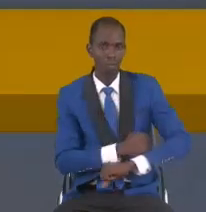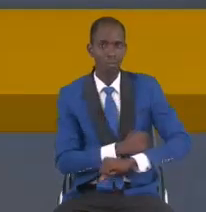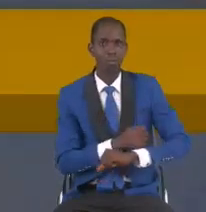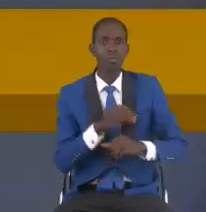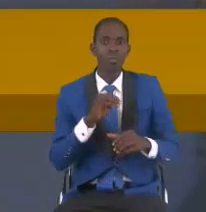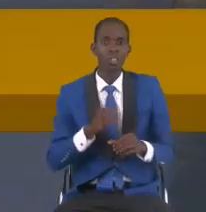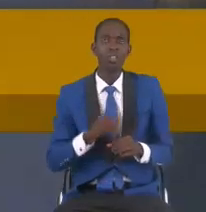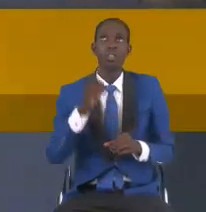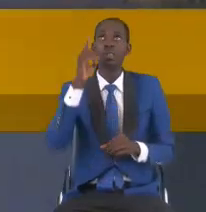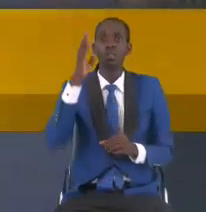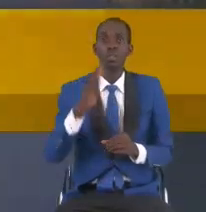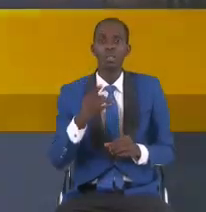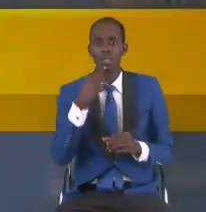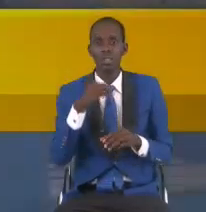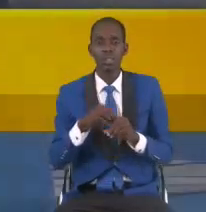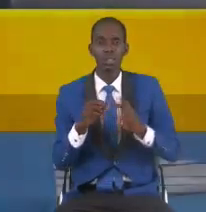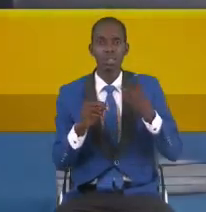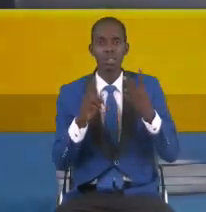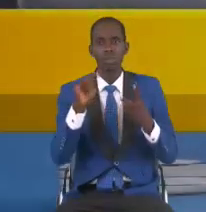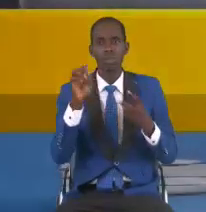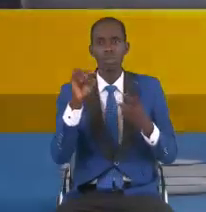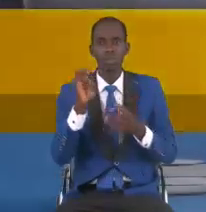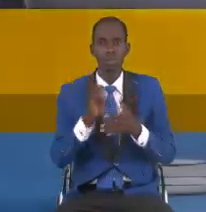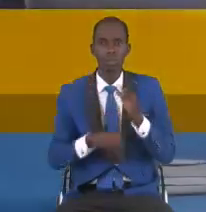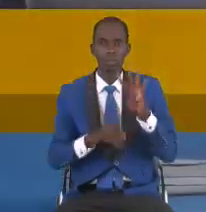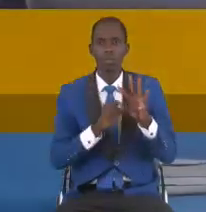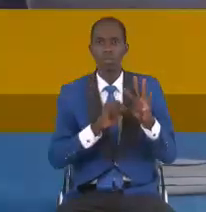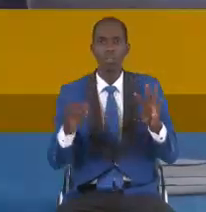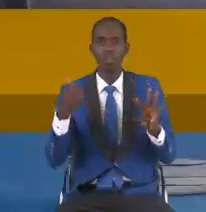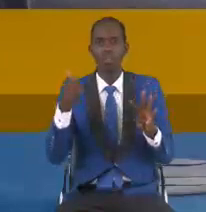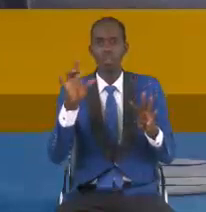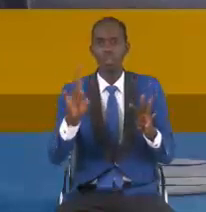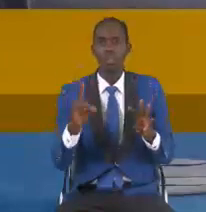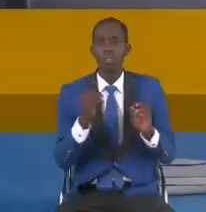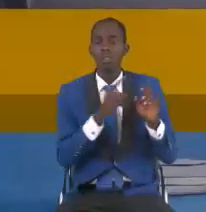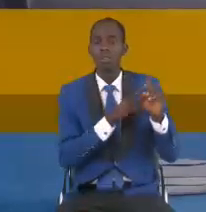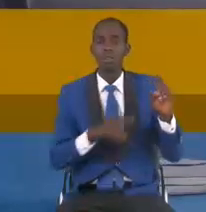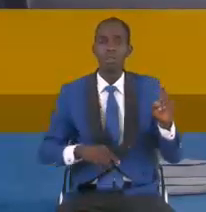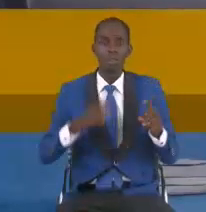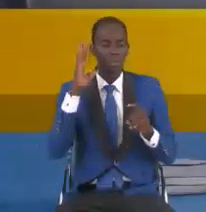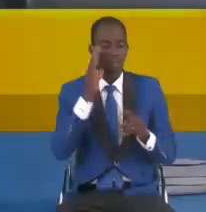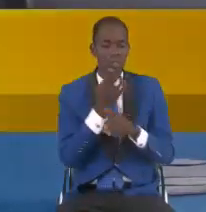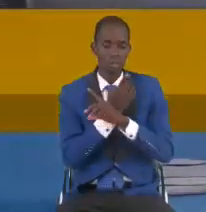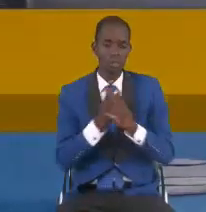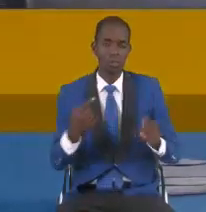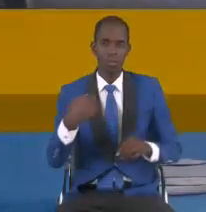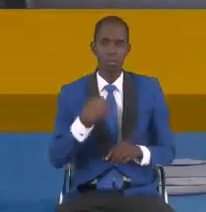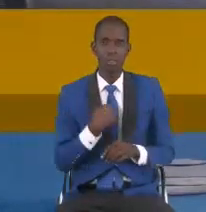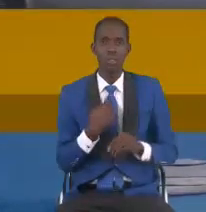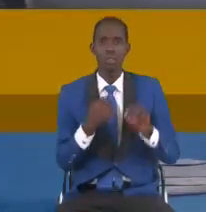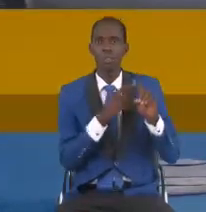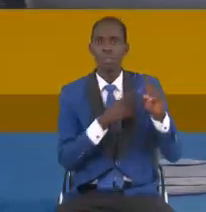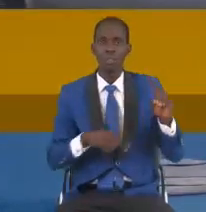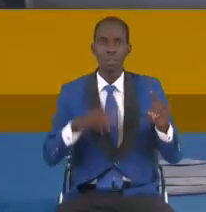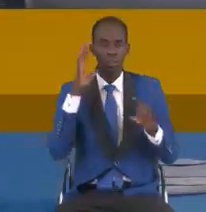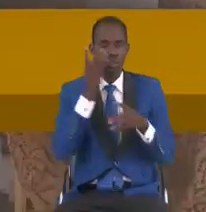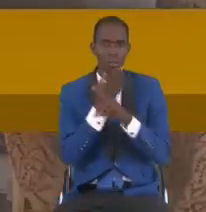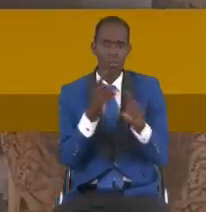says in 2 Timothy chapter 4, verse 18, the Lord shall deliver me. The Lord will deliver